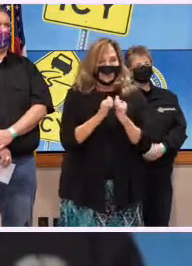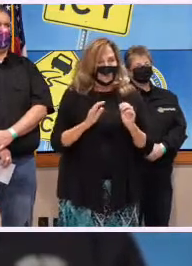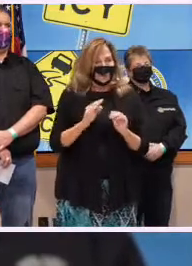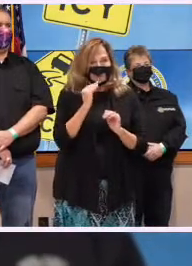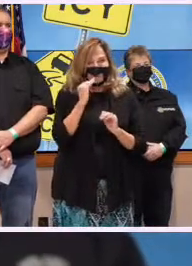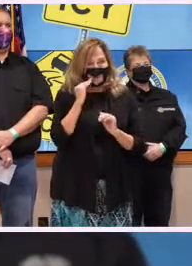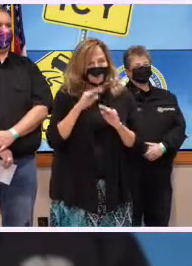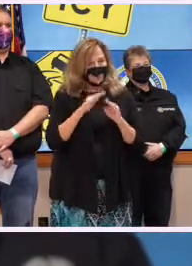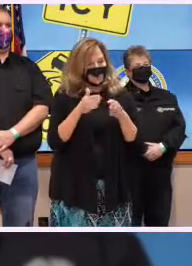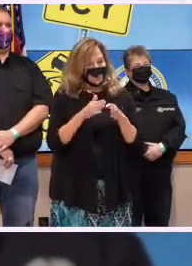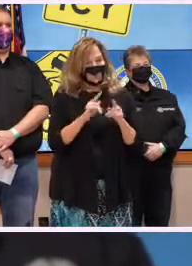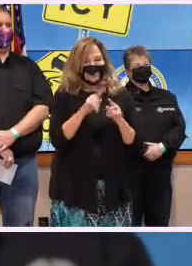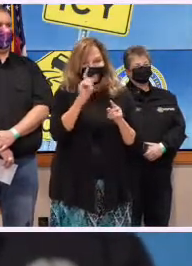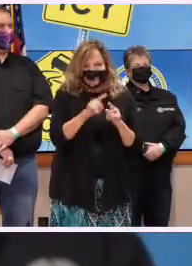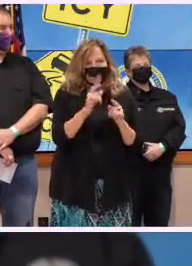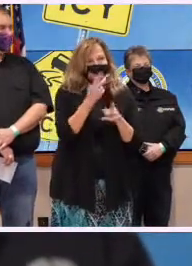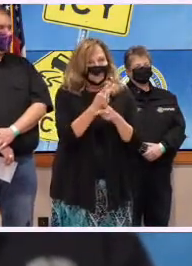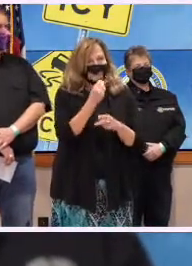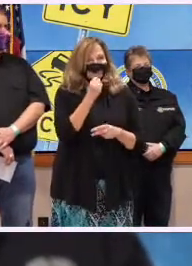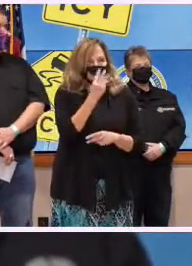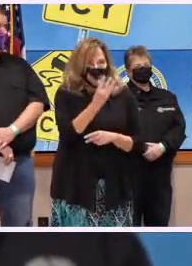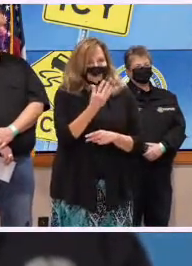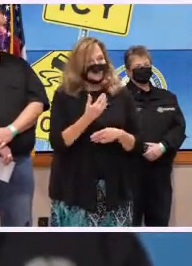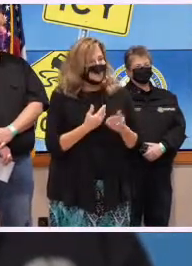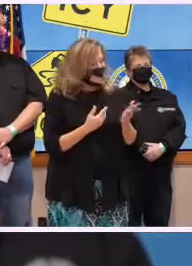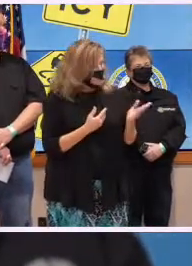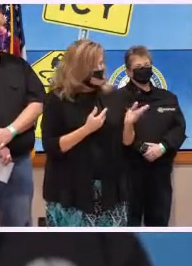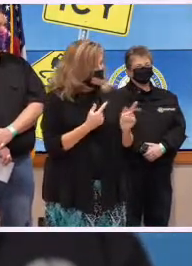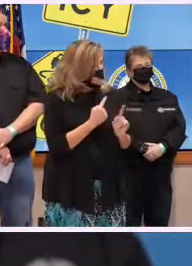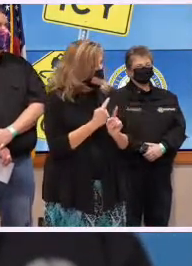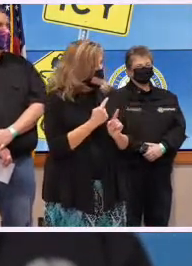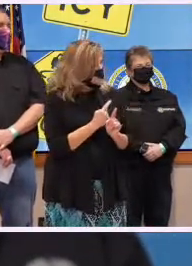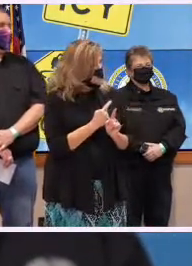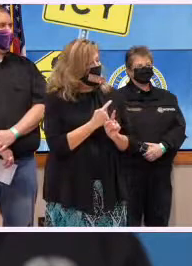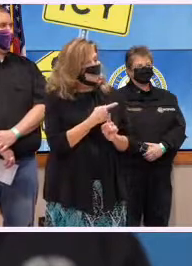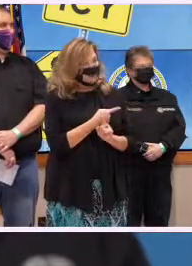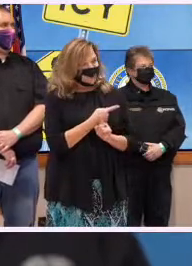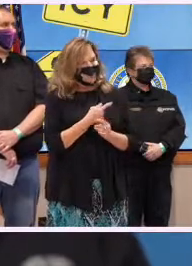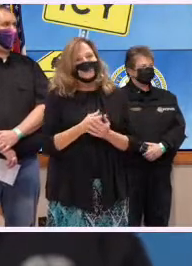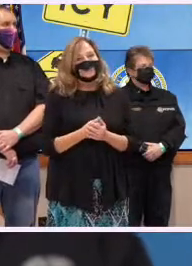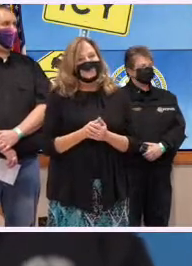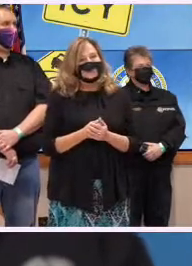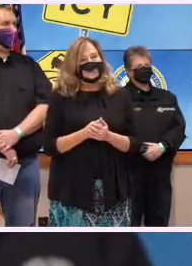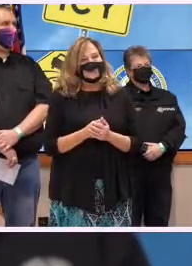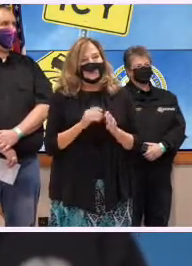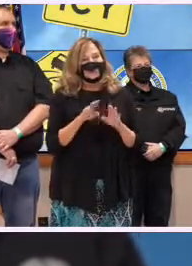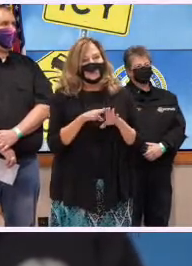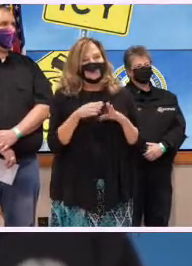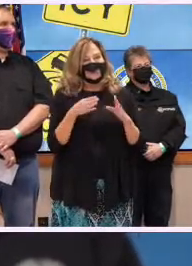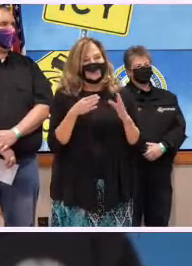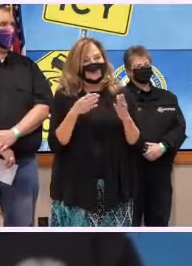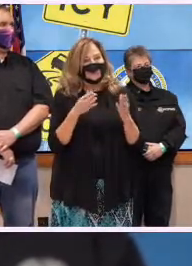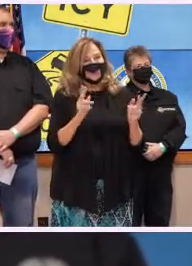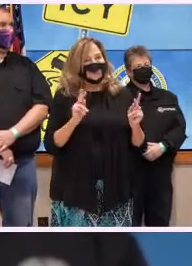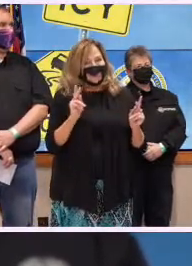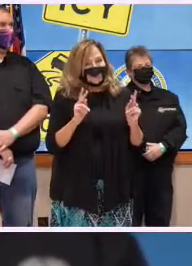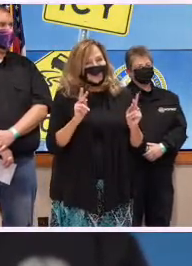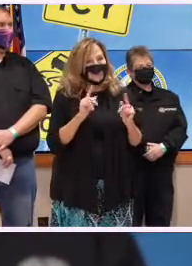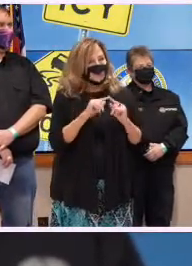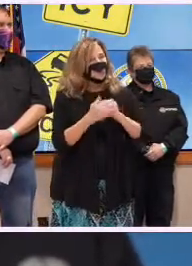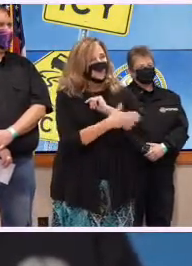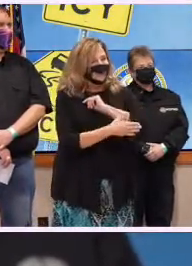and Judge, to the extent homeless individuals, we certainly open that up, extend that as well to the